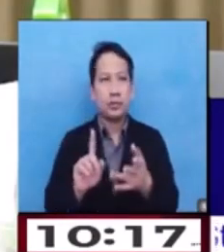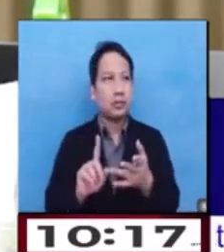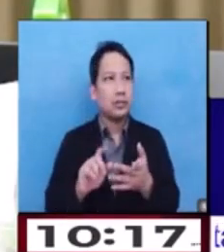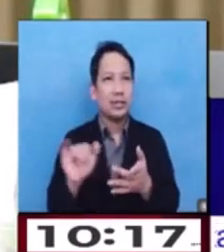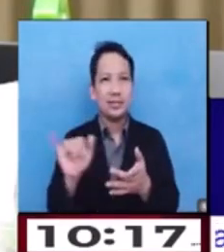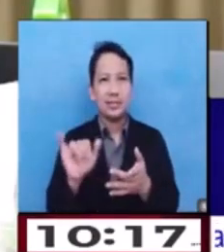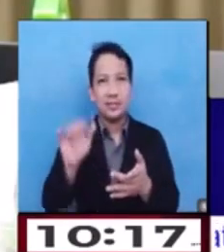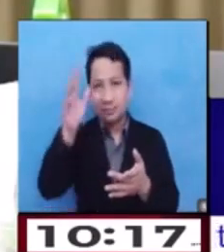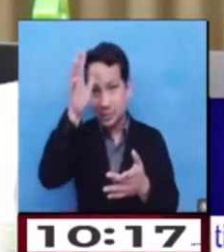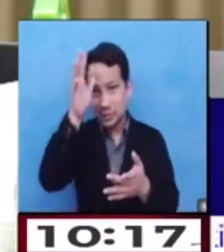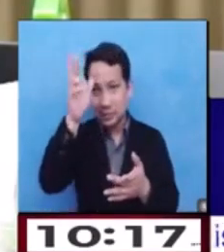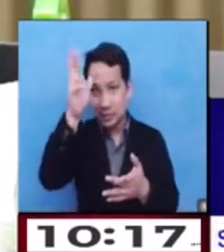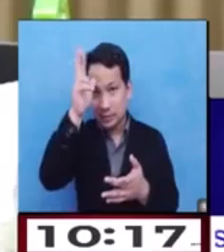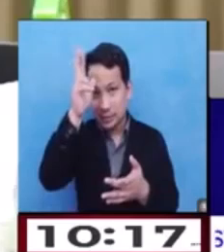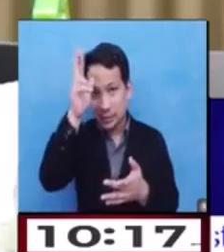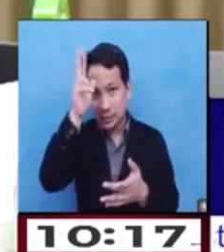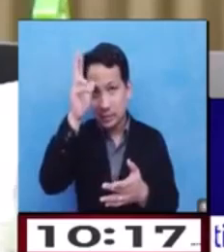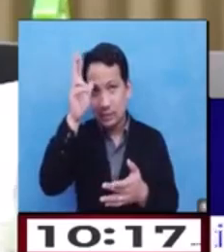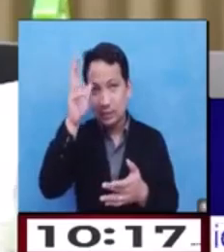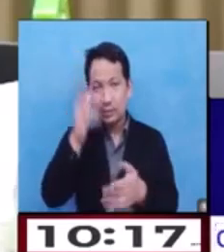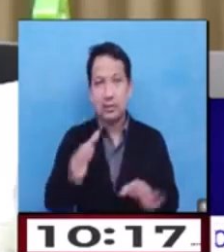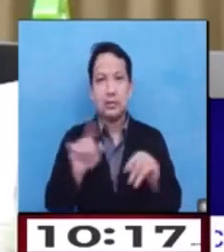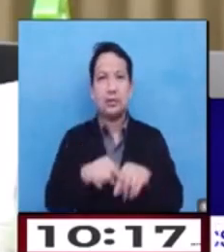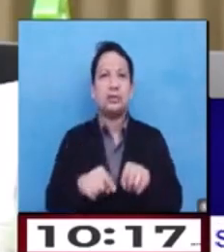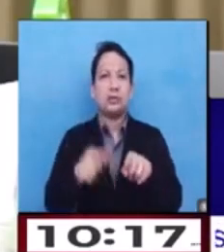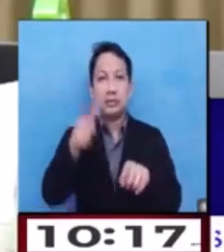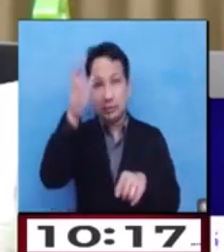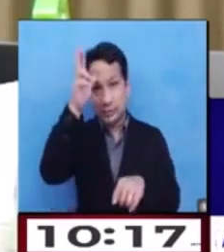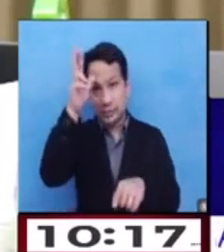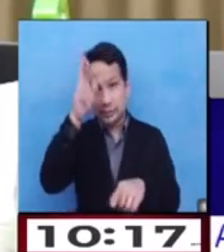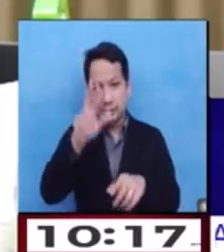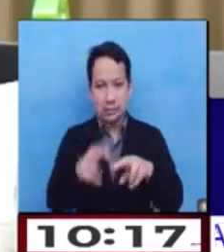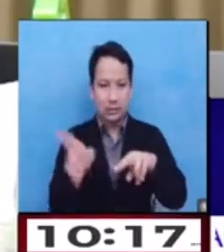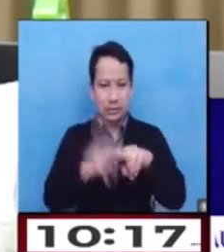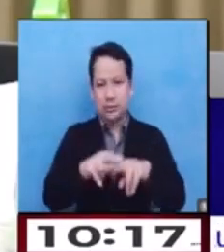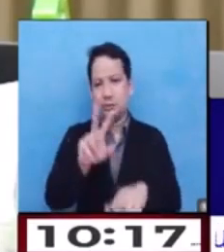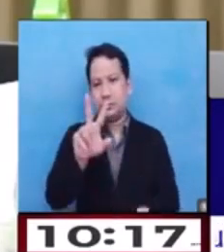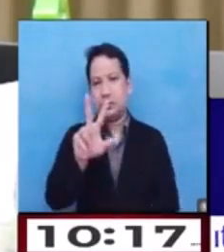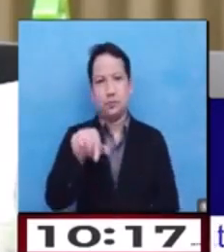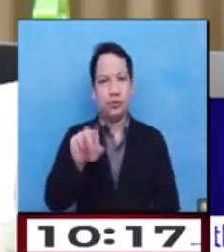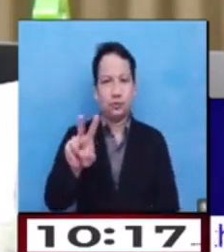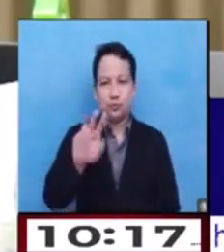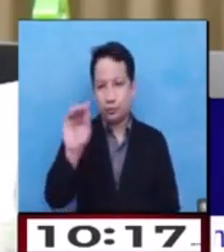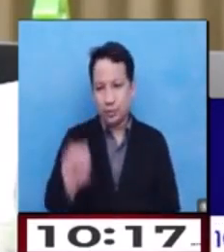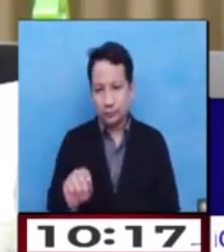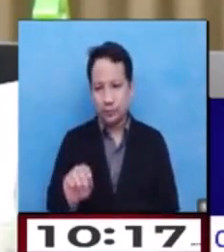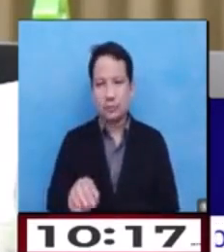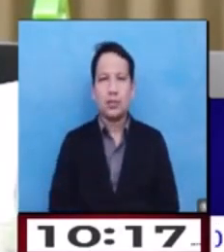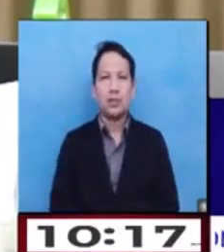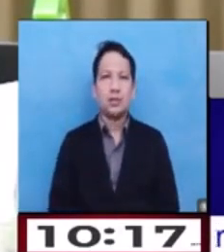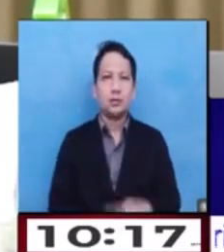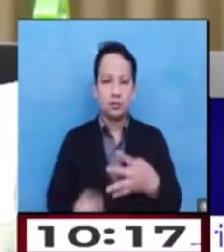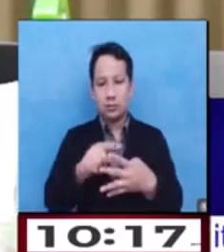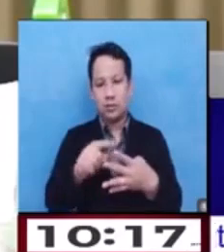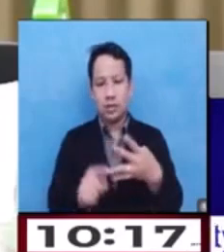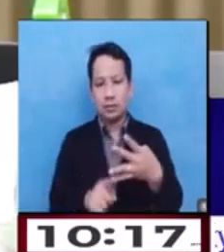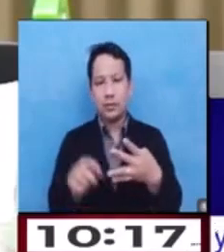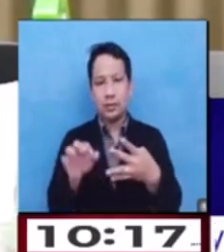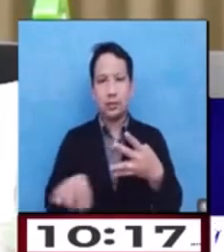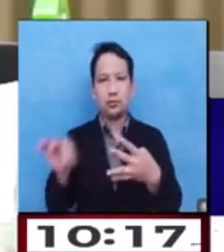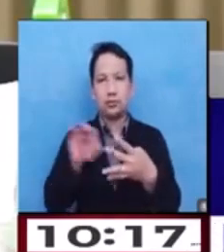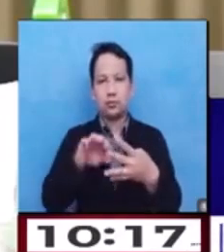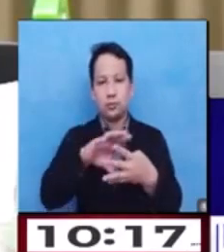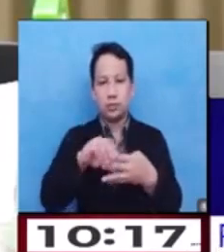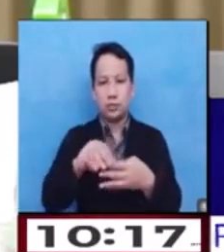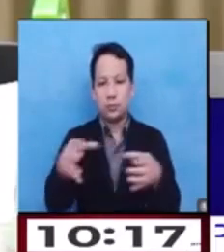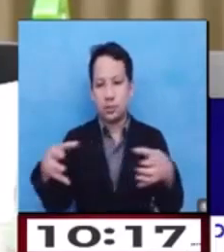natin, na tumaas din ng 3.2%. So, ito yung apat na major commodities na nag-contribute